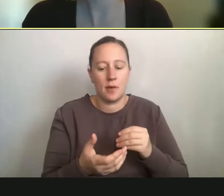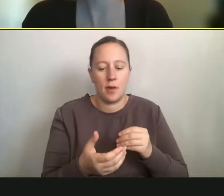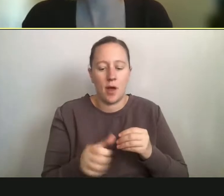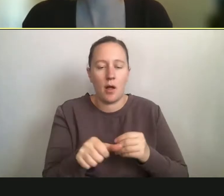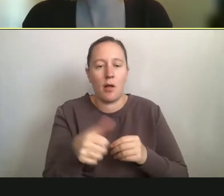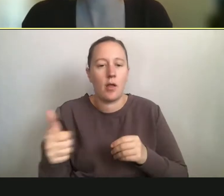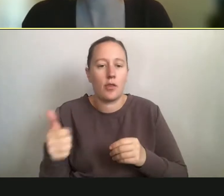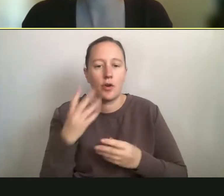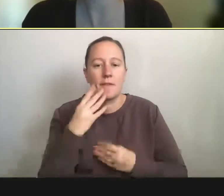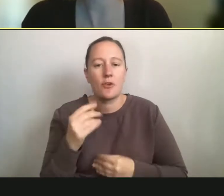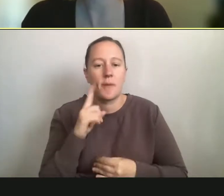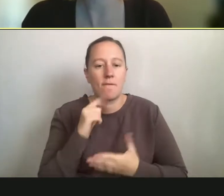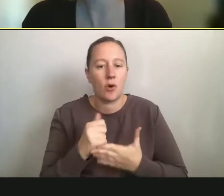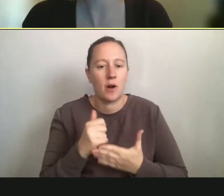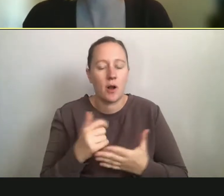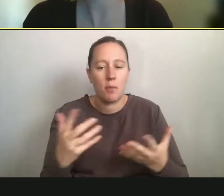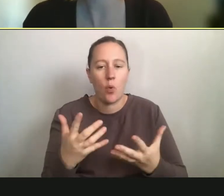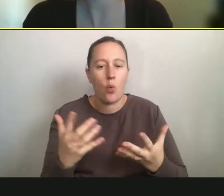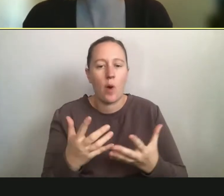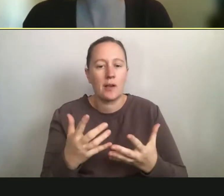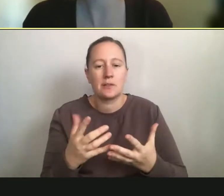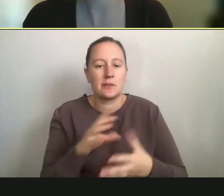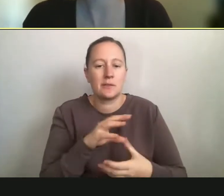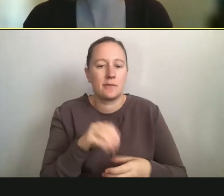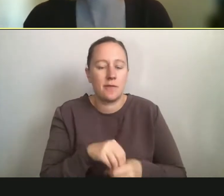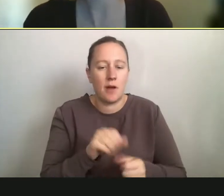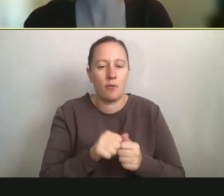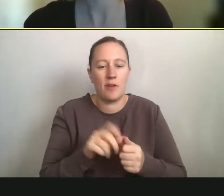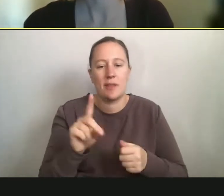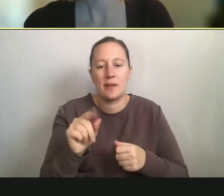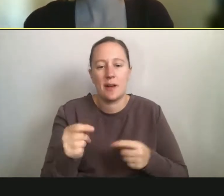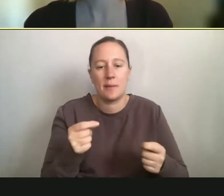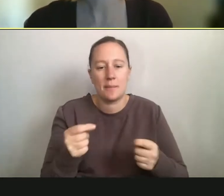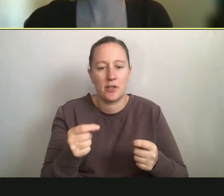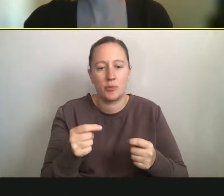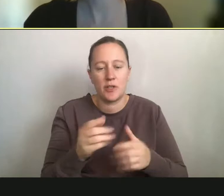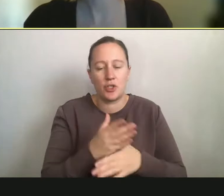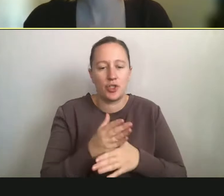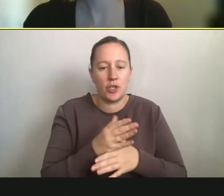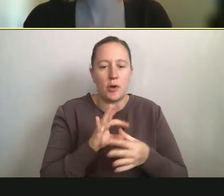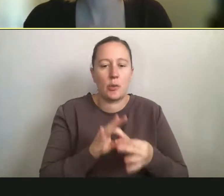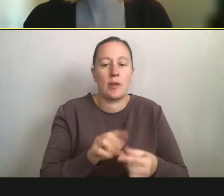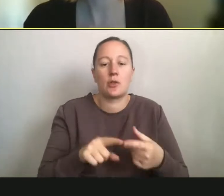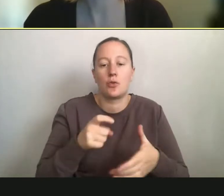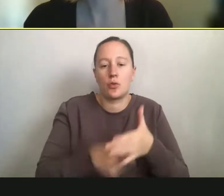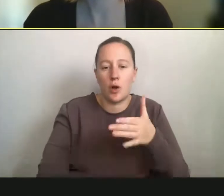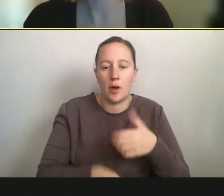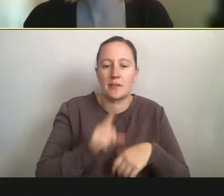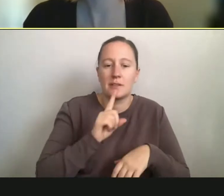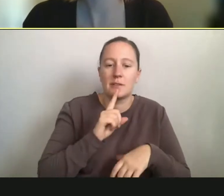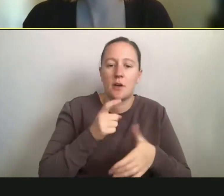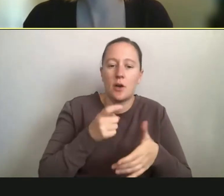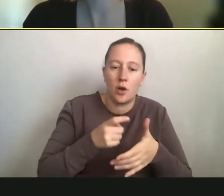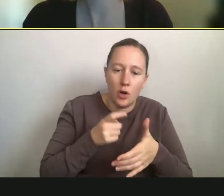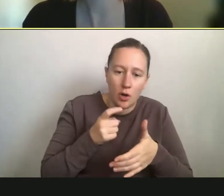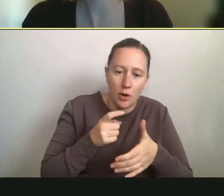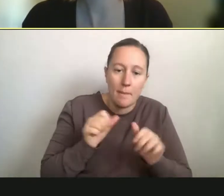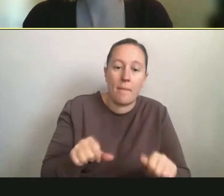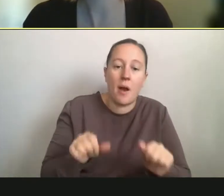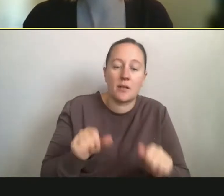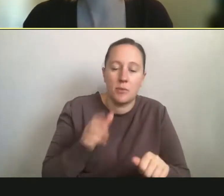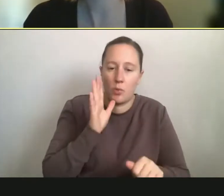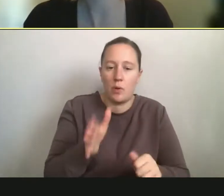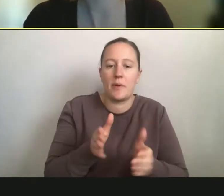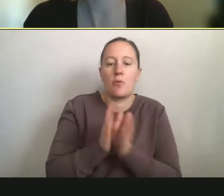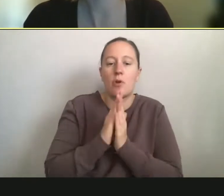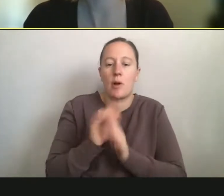be related to data management and sharing. And those that are specifically parts of data management sharing, it's possible that those would be